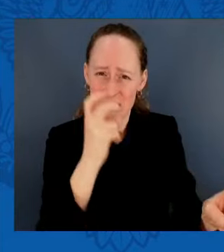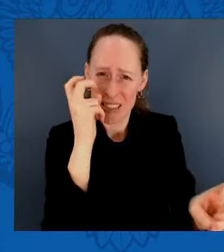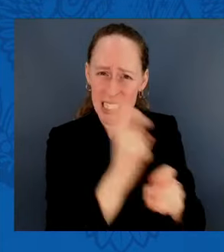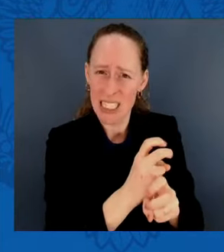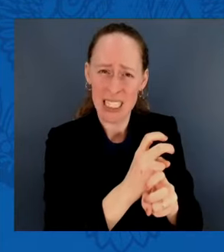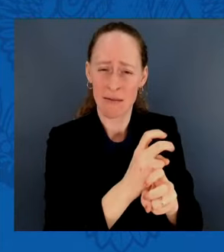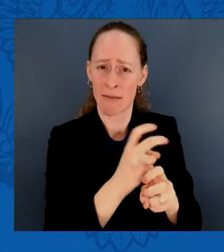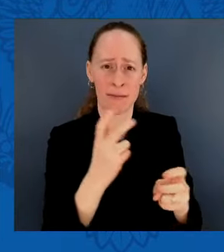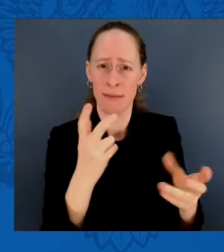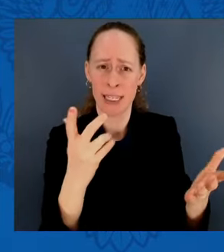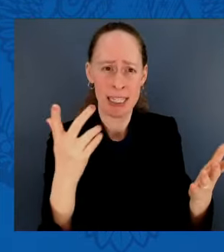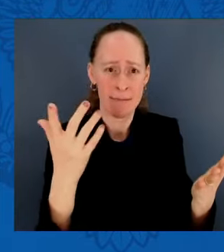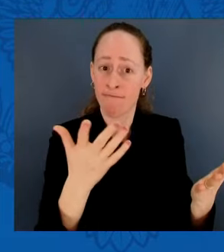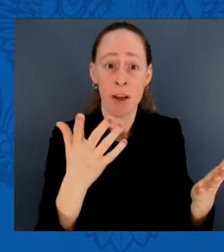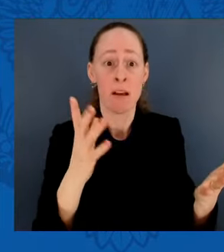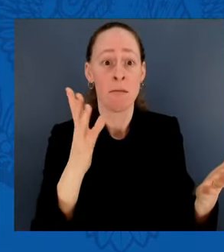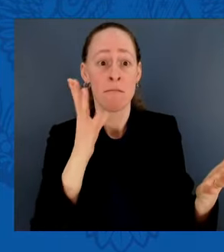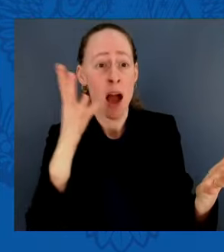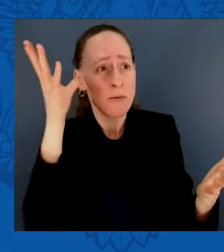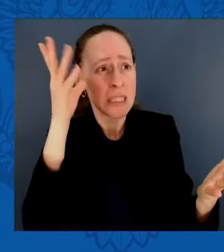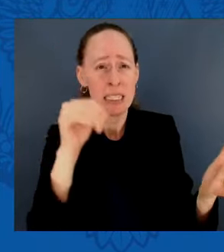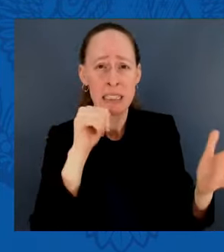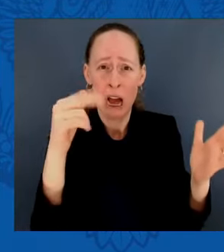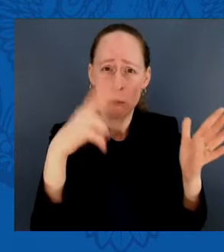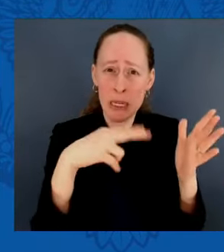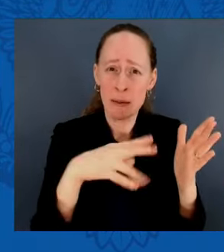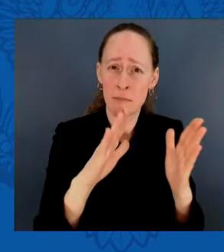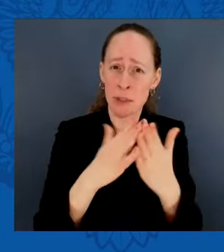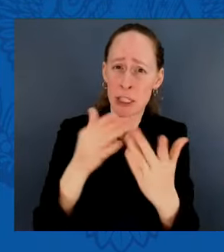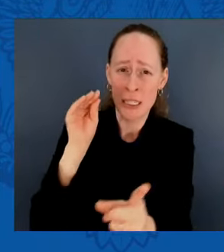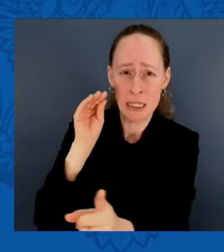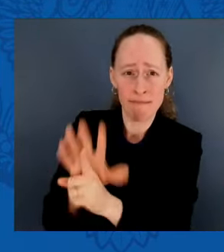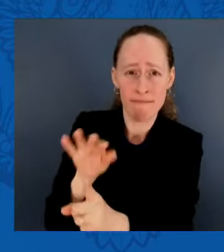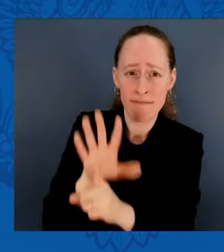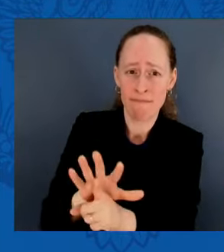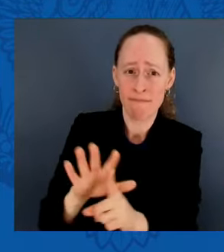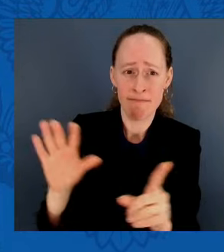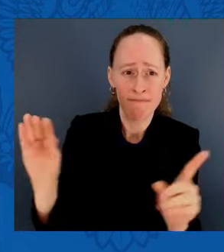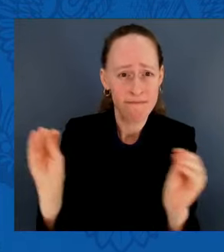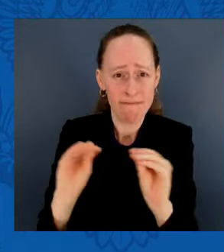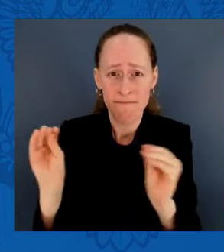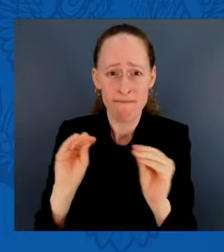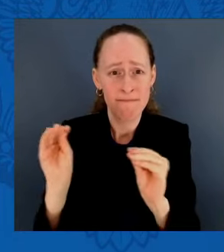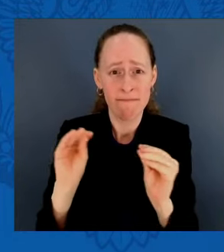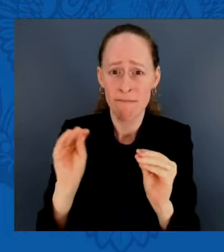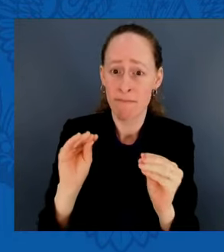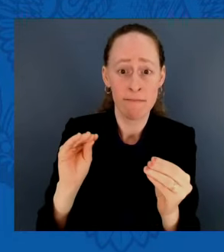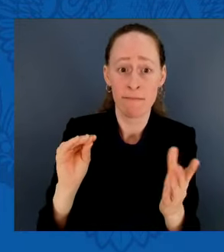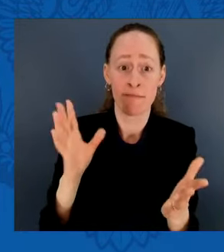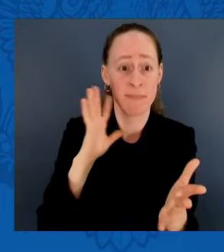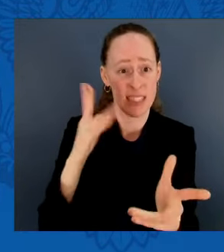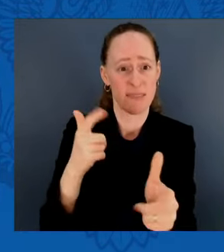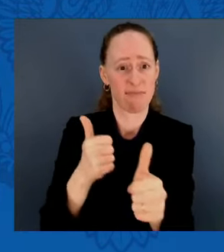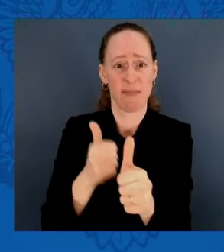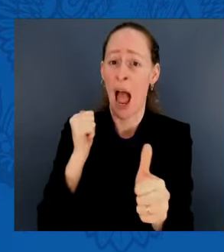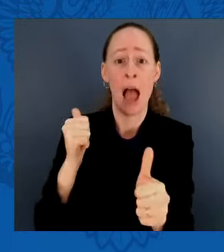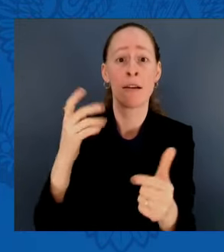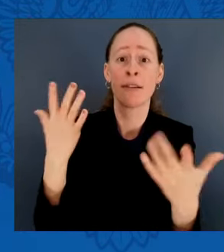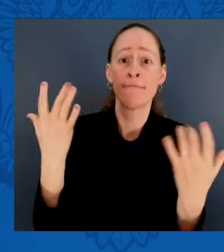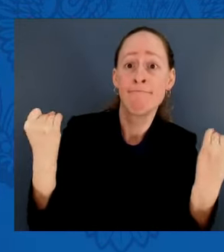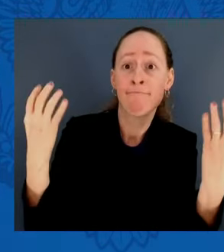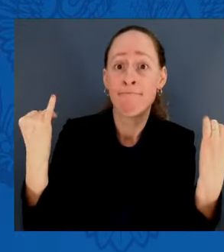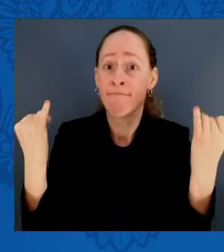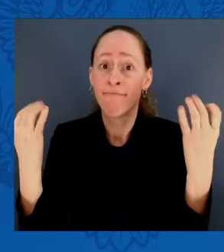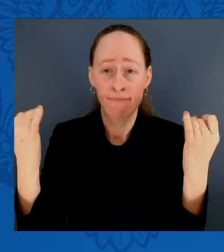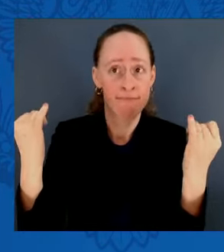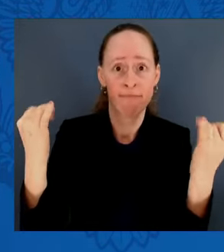grade, having heard a million fewer words spoken. Well, studies show that children who go to preschool are nearly